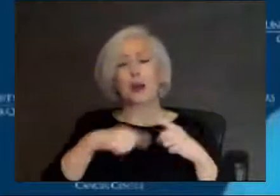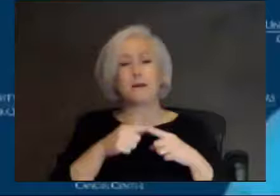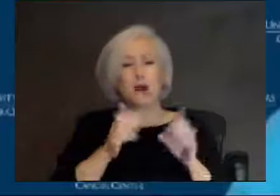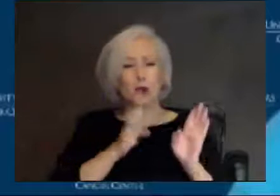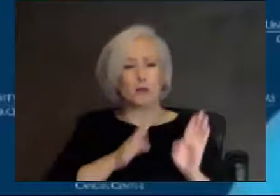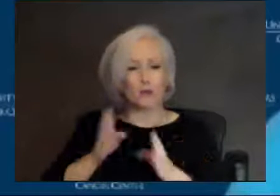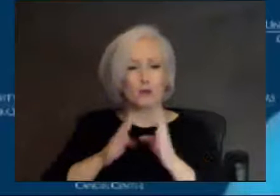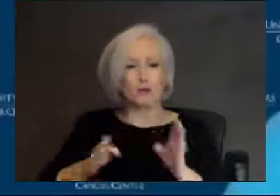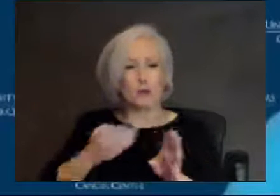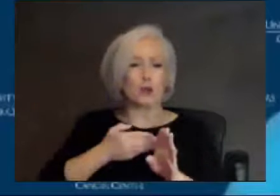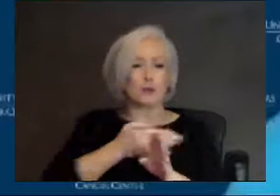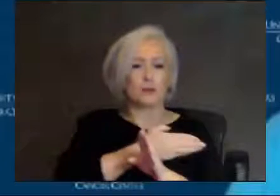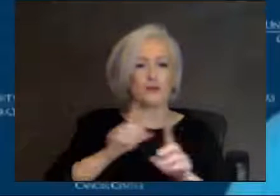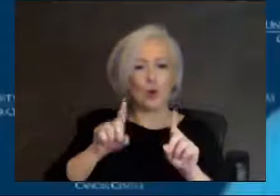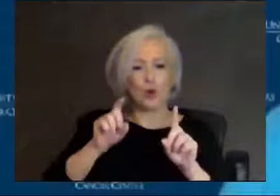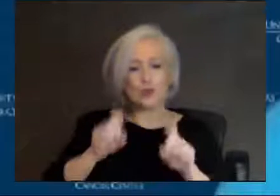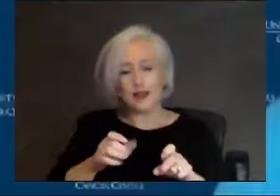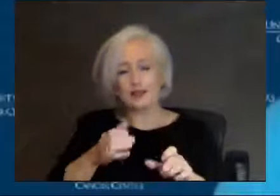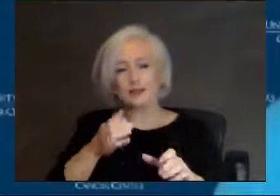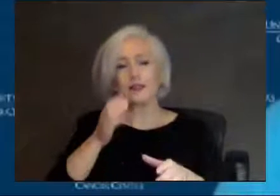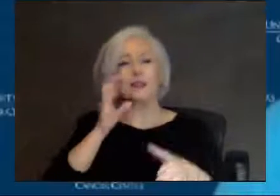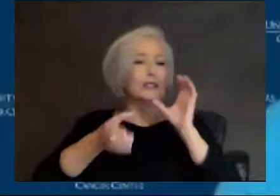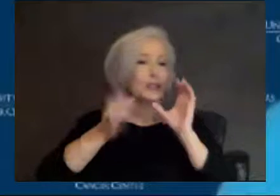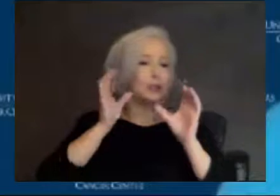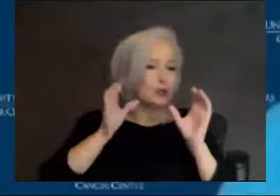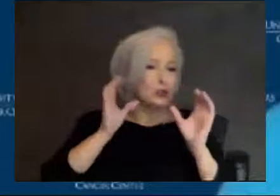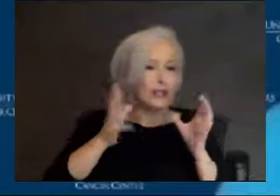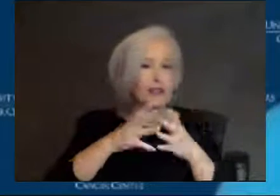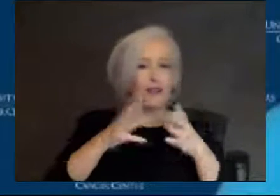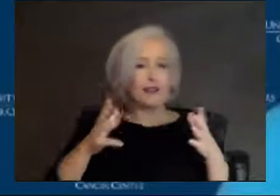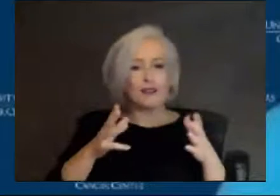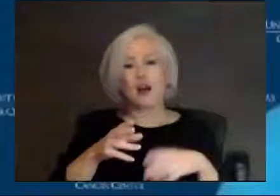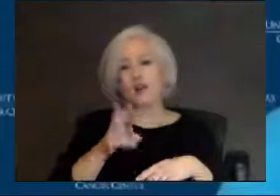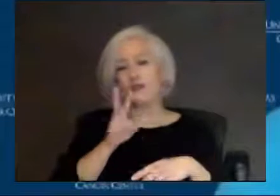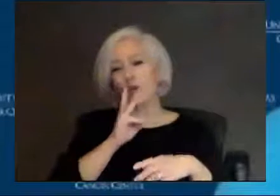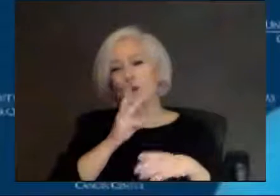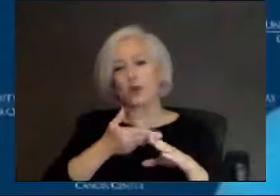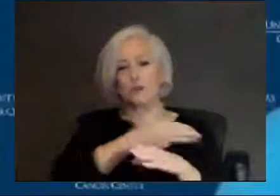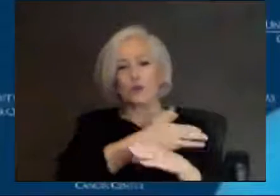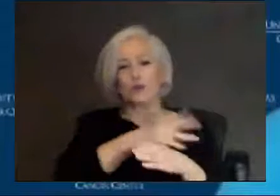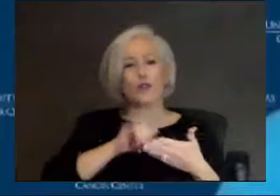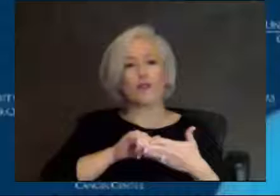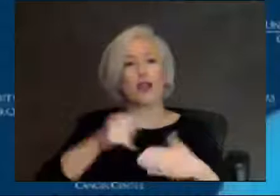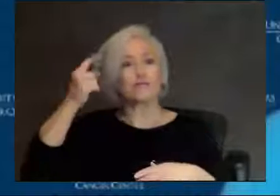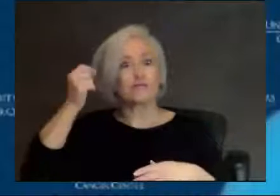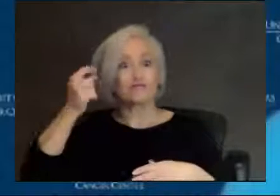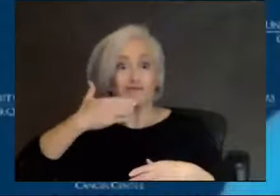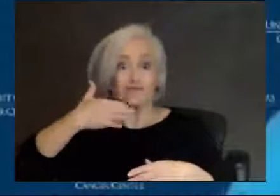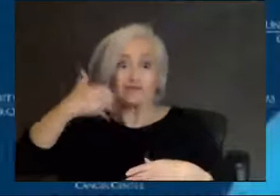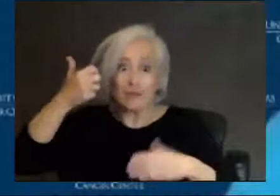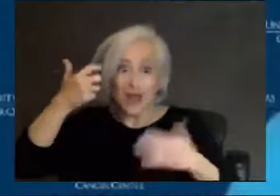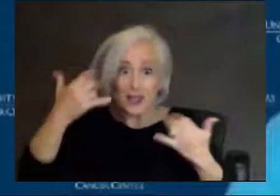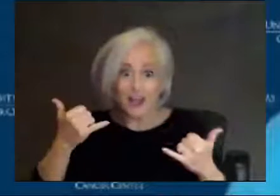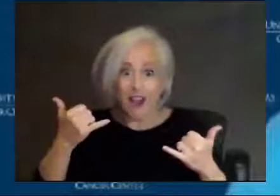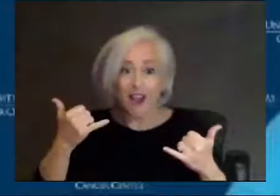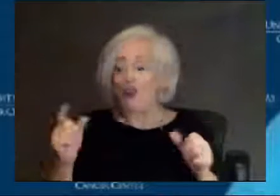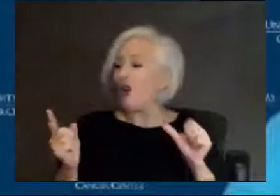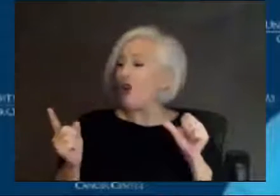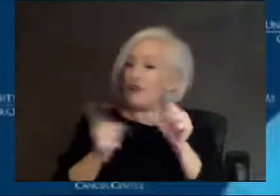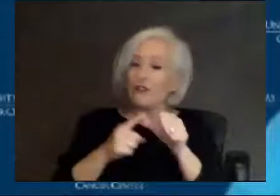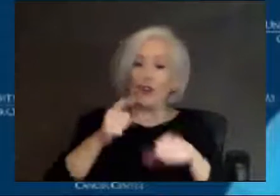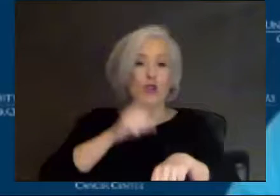drinking a lot of fluids and things like that. It has gotten better because my very first one, I was up all night